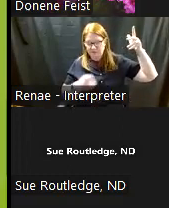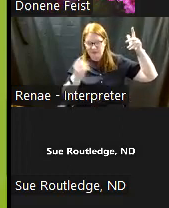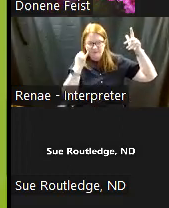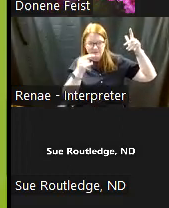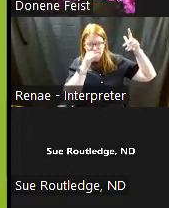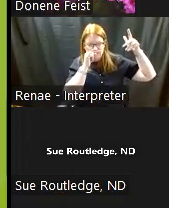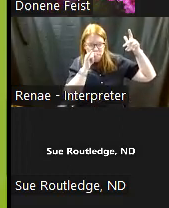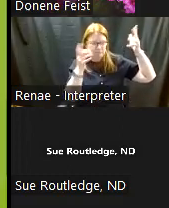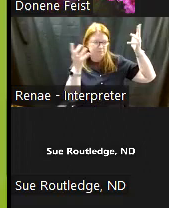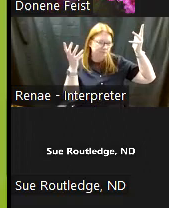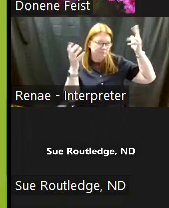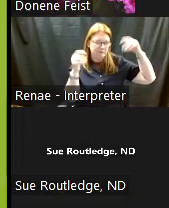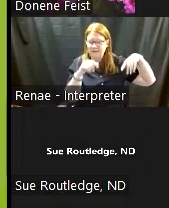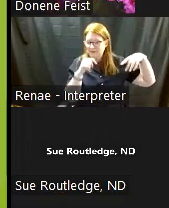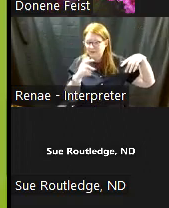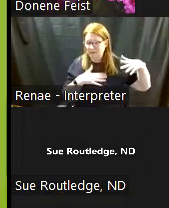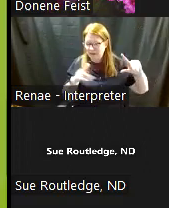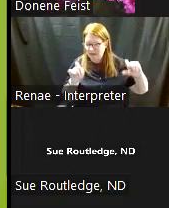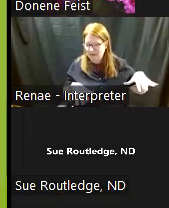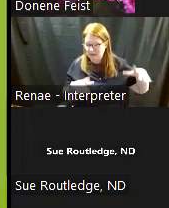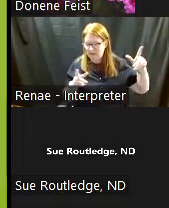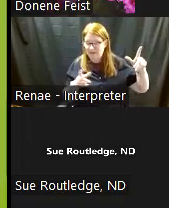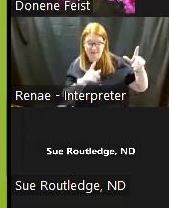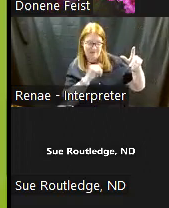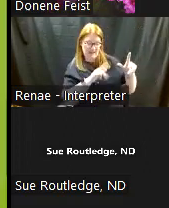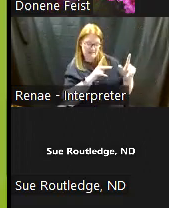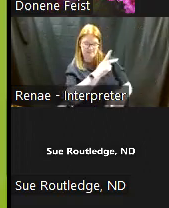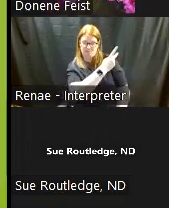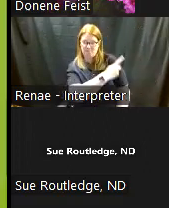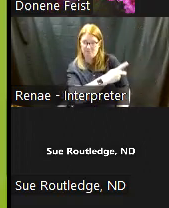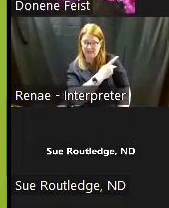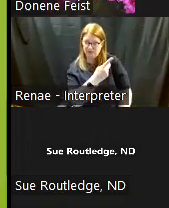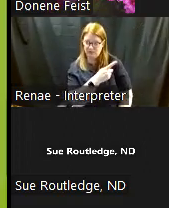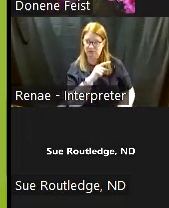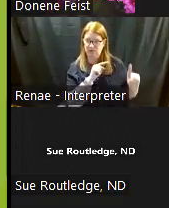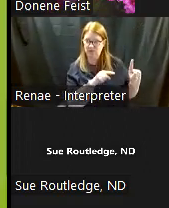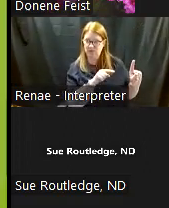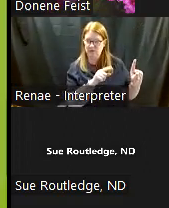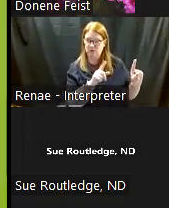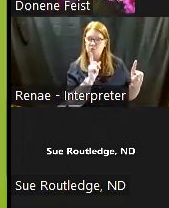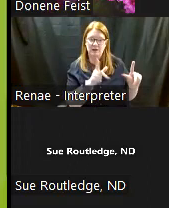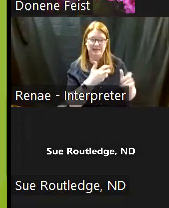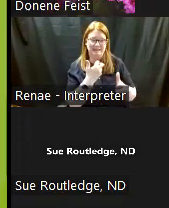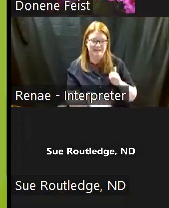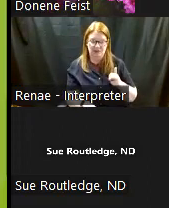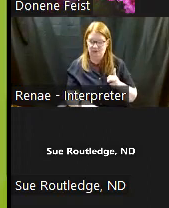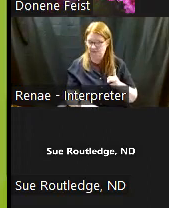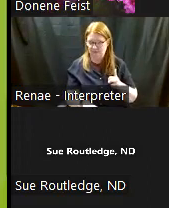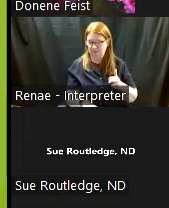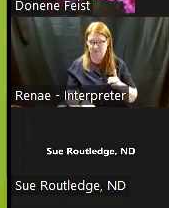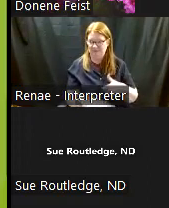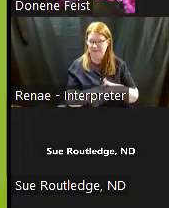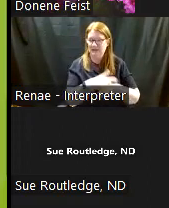kid, this isn't my test, but this particular patient would have very difficult time hearing a flute